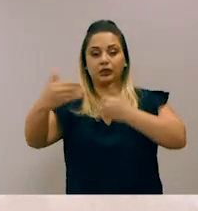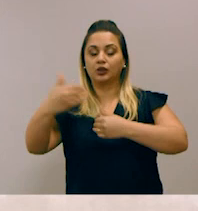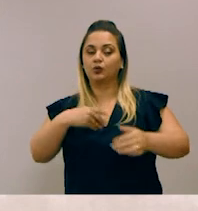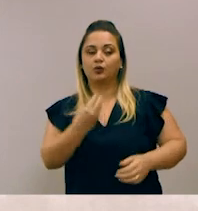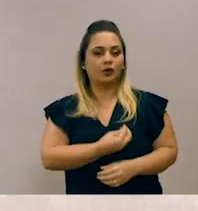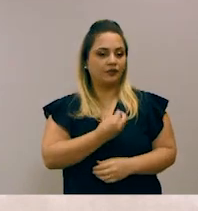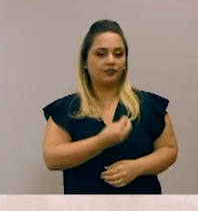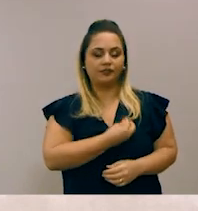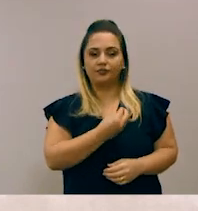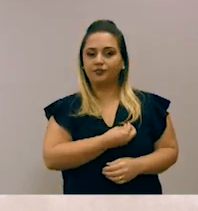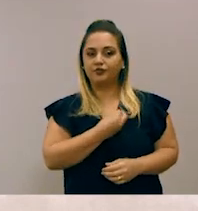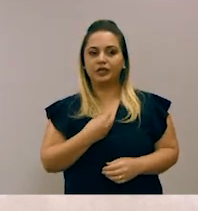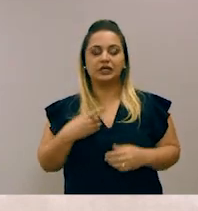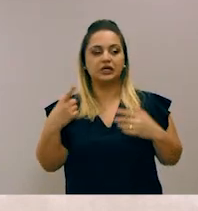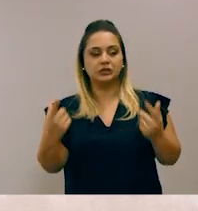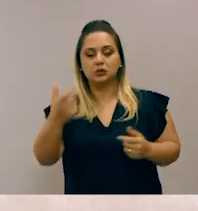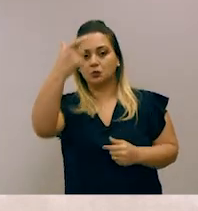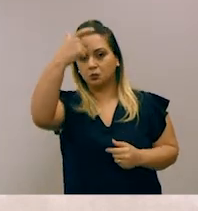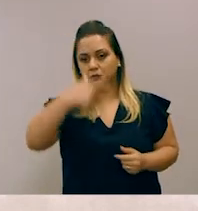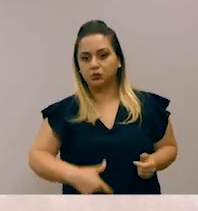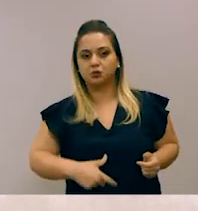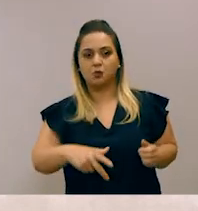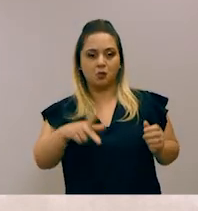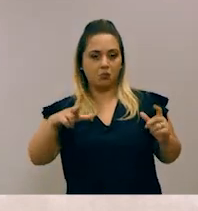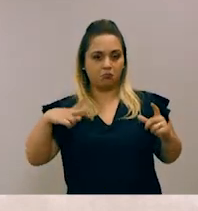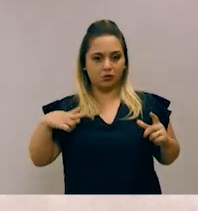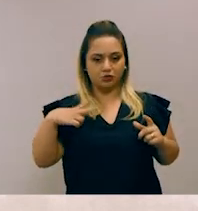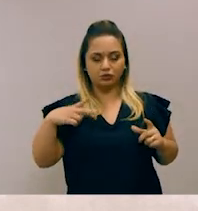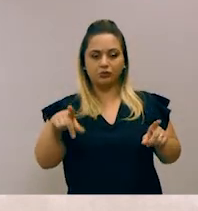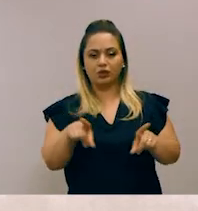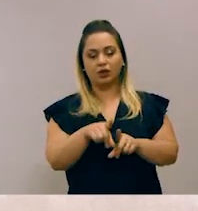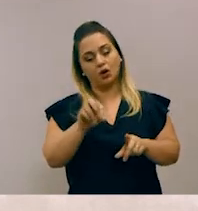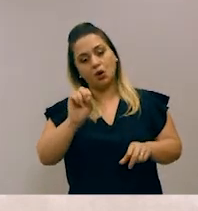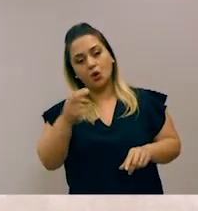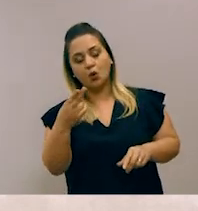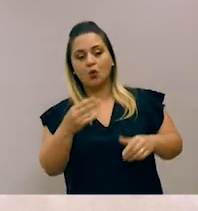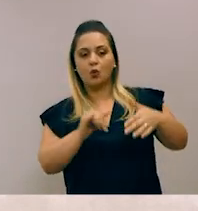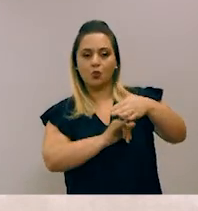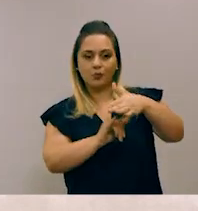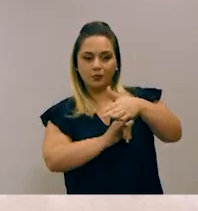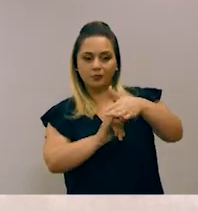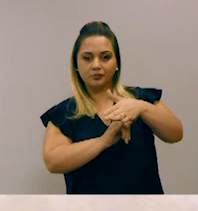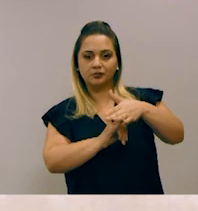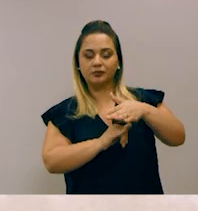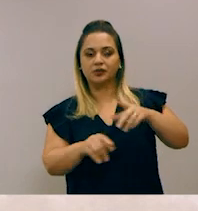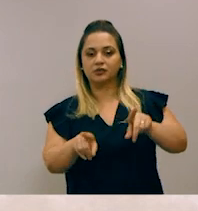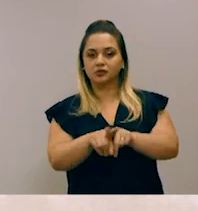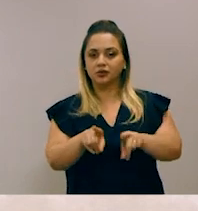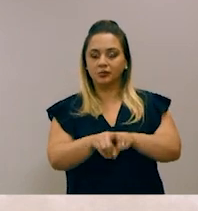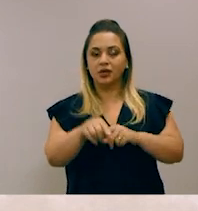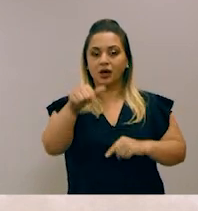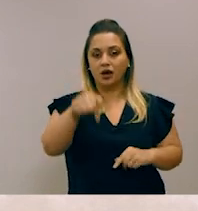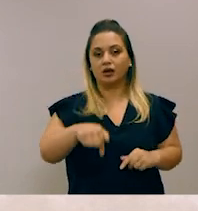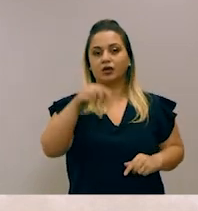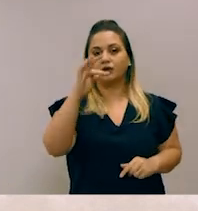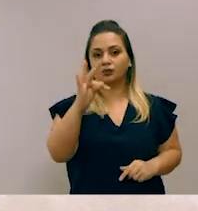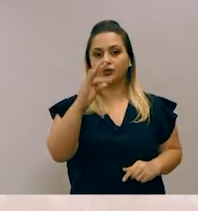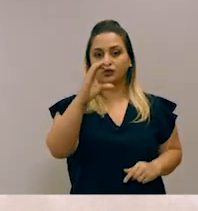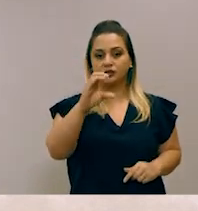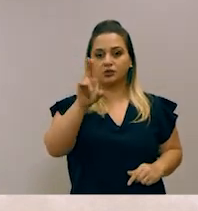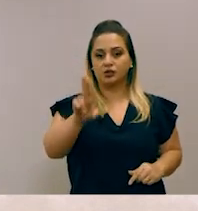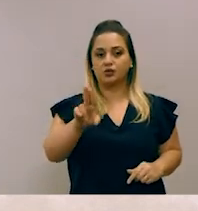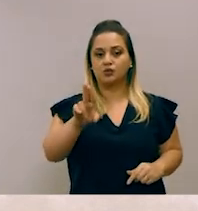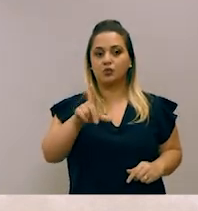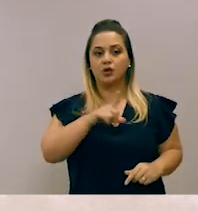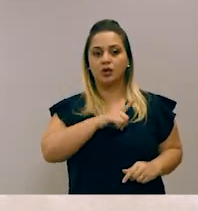We all know that these techniques are invading our lives, as in our personal lives or as